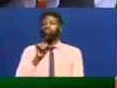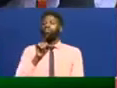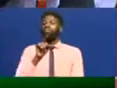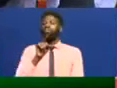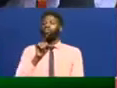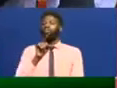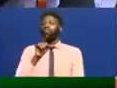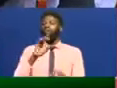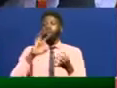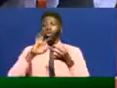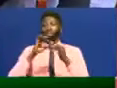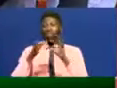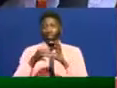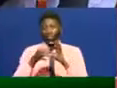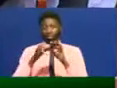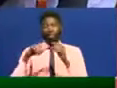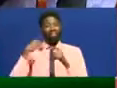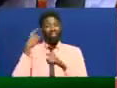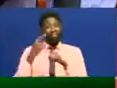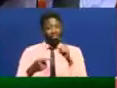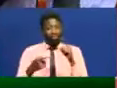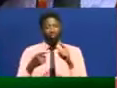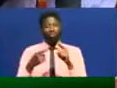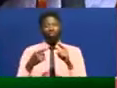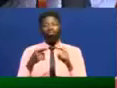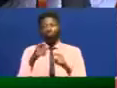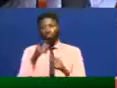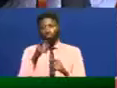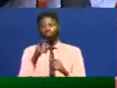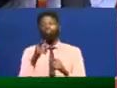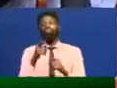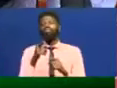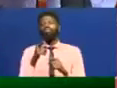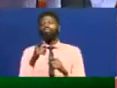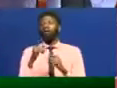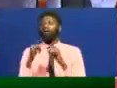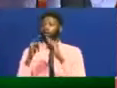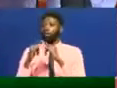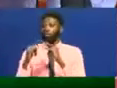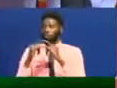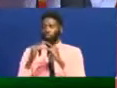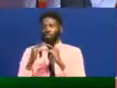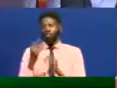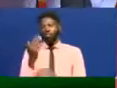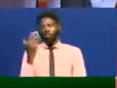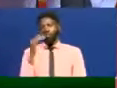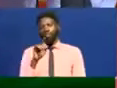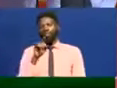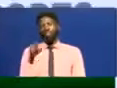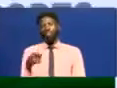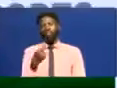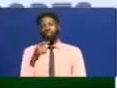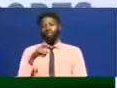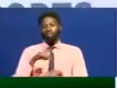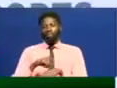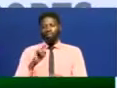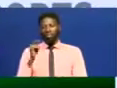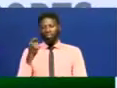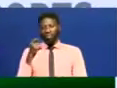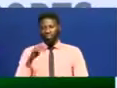year, you'd go into camp for some time. The rate was 1,000 shillings when you're in camp here per